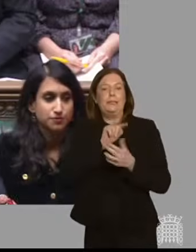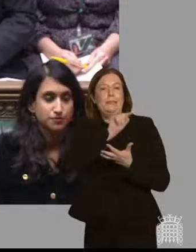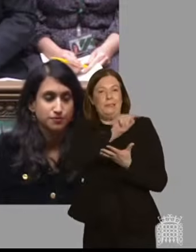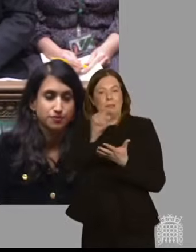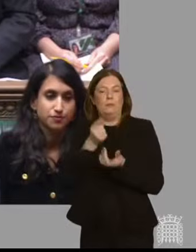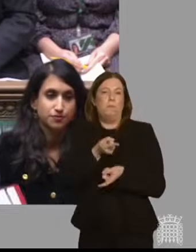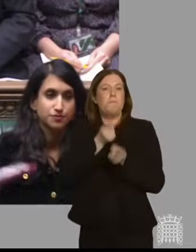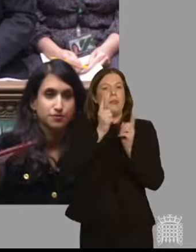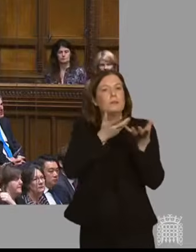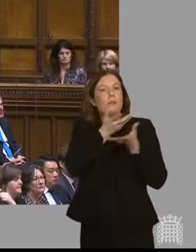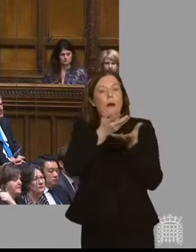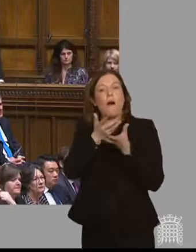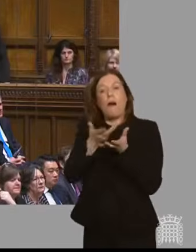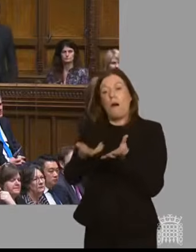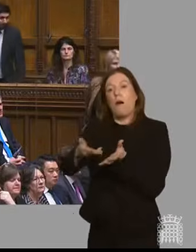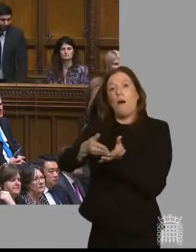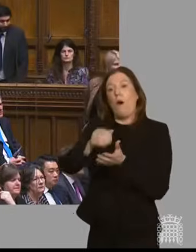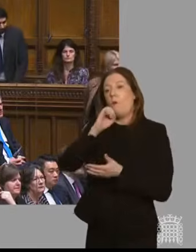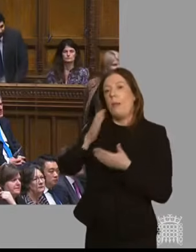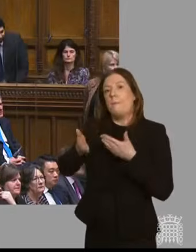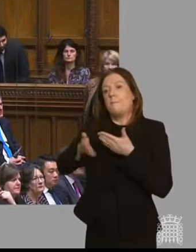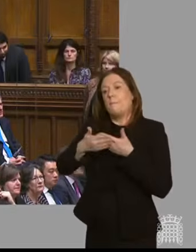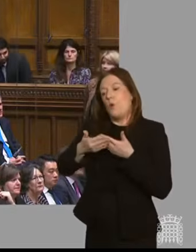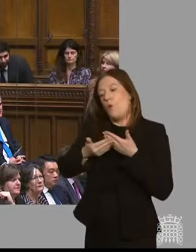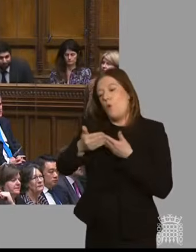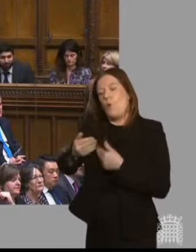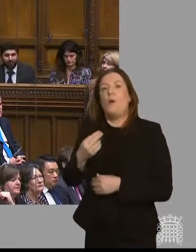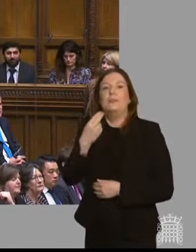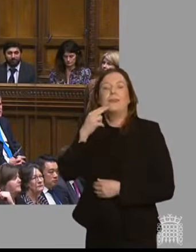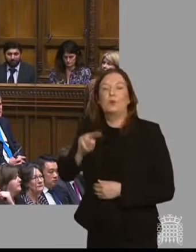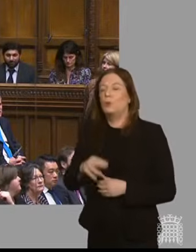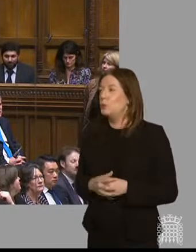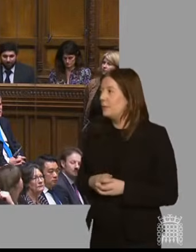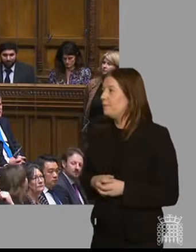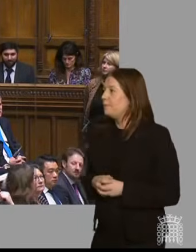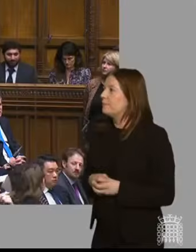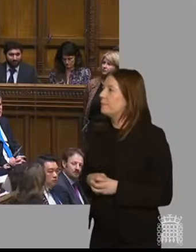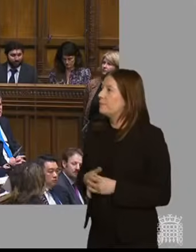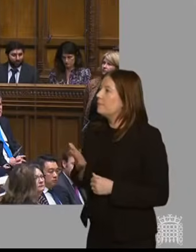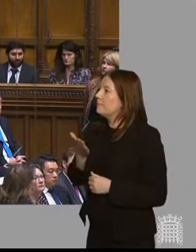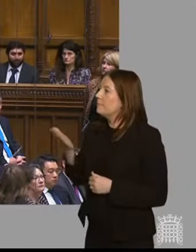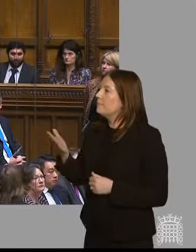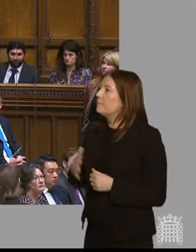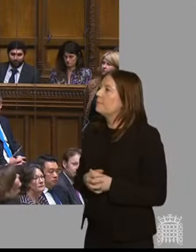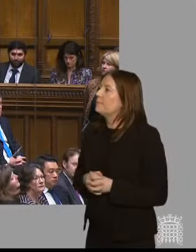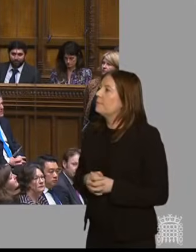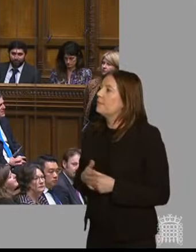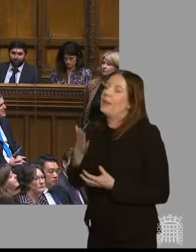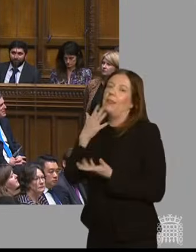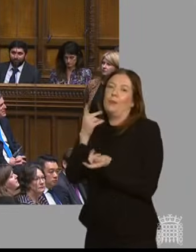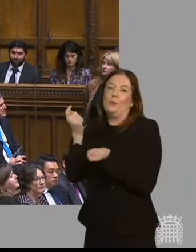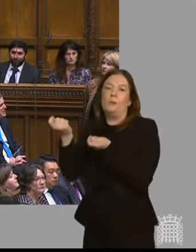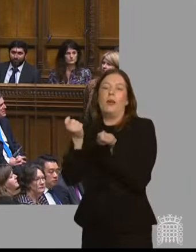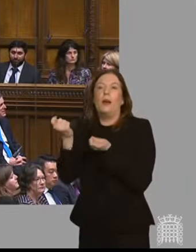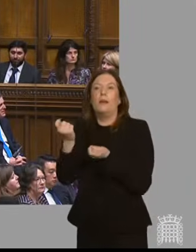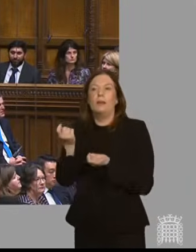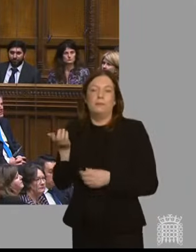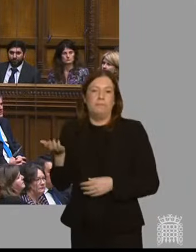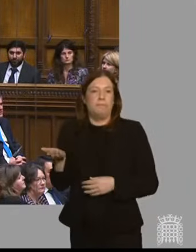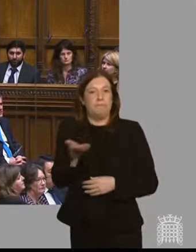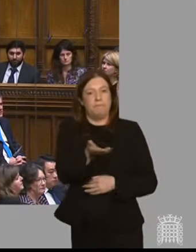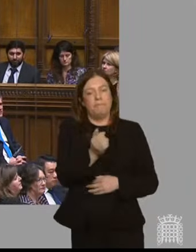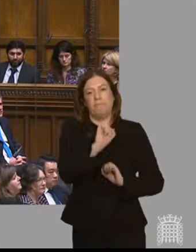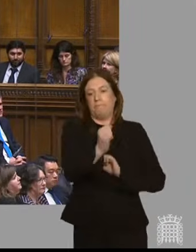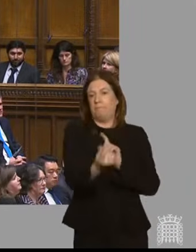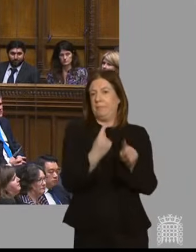meetings later today. Giles Watling. Thank you, Mr. Speaker, and I thank my right honourable friend for his answer. Now, I'm certain that everyone in